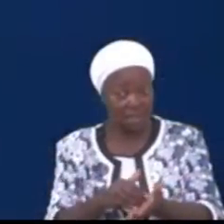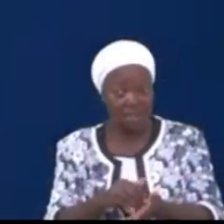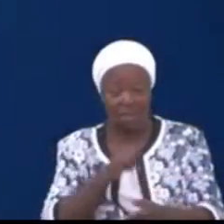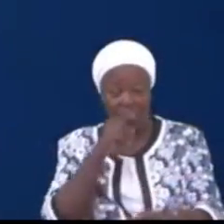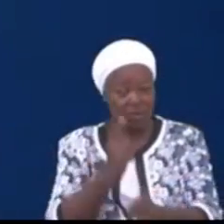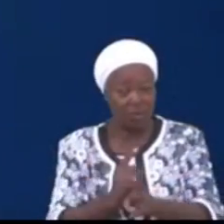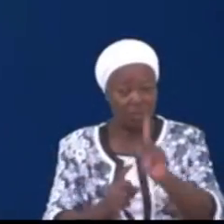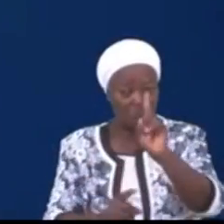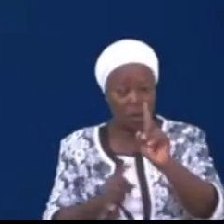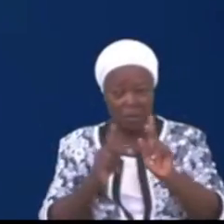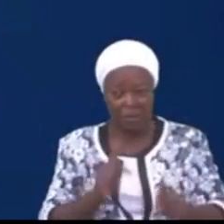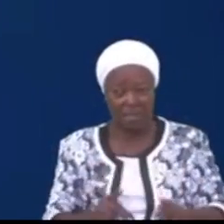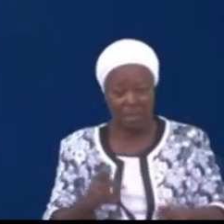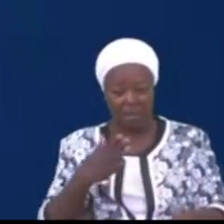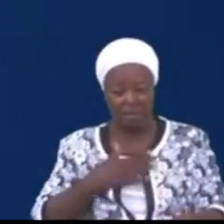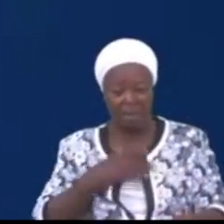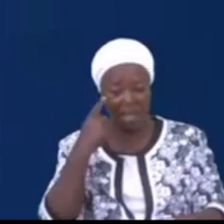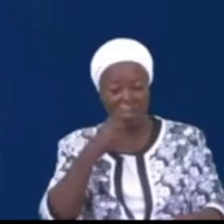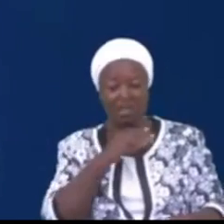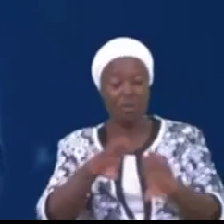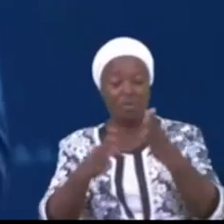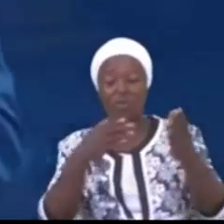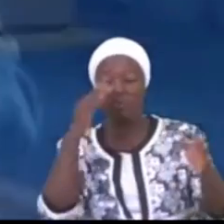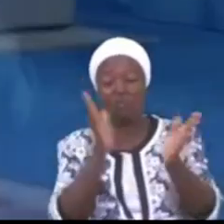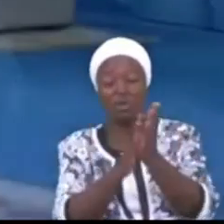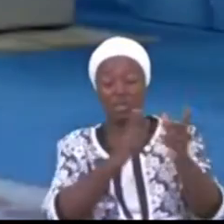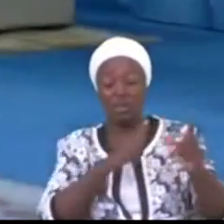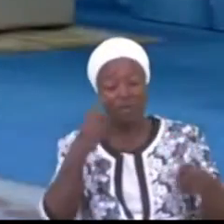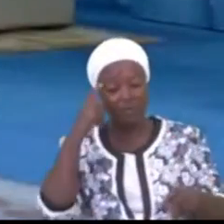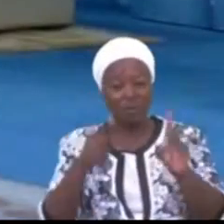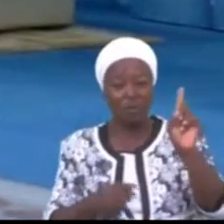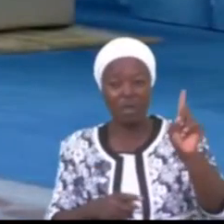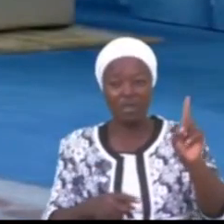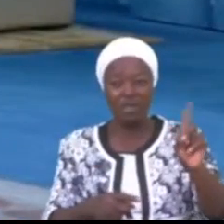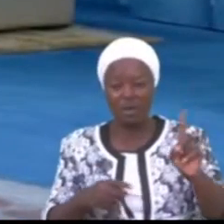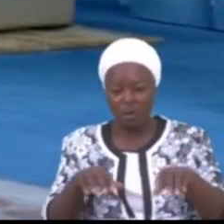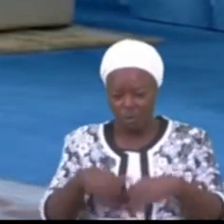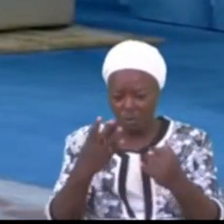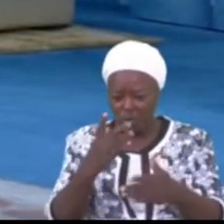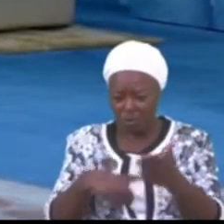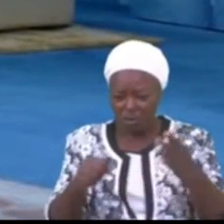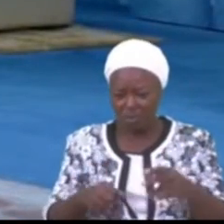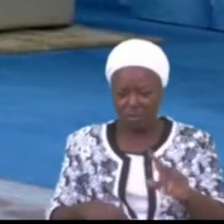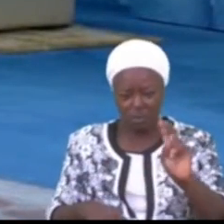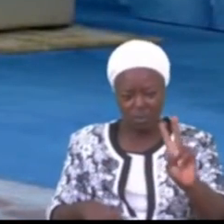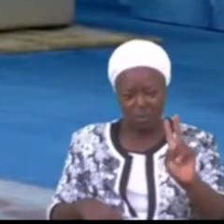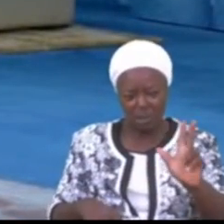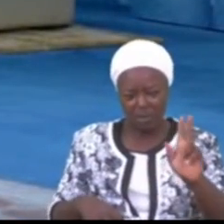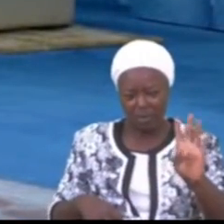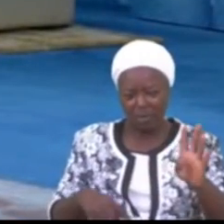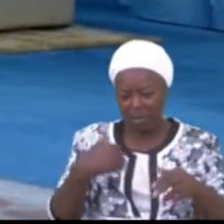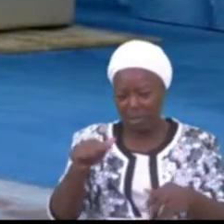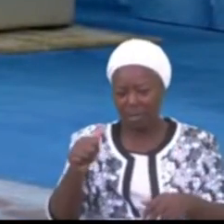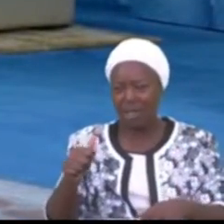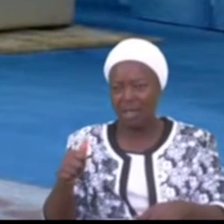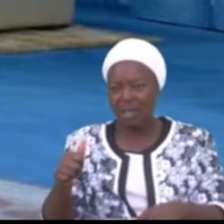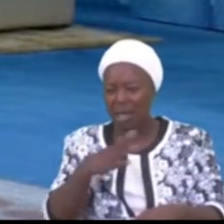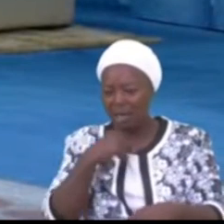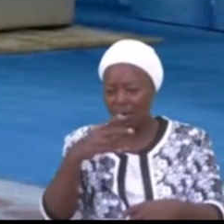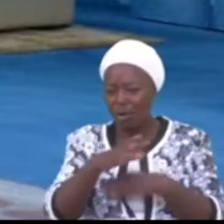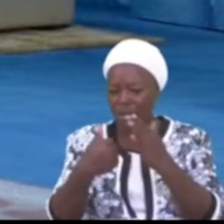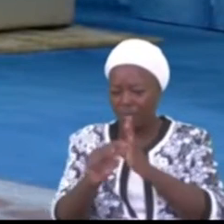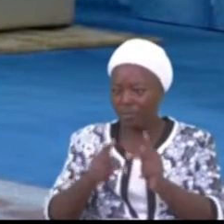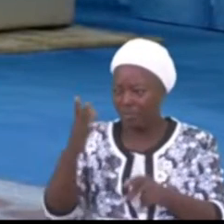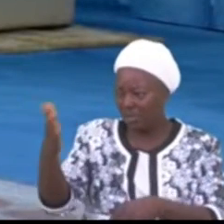person. My eyes are open. Praise the Lord for one. Then I about two. I about three. I about ten. I about all the people